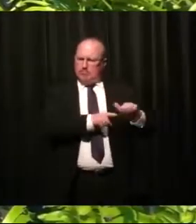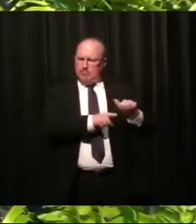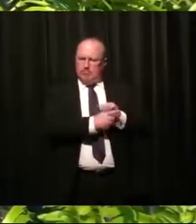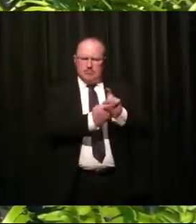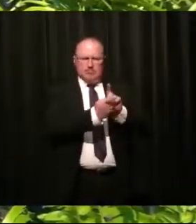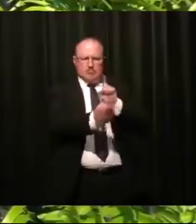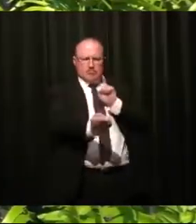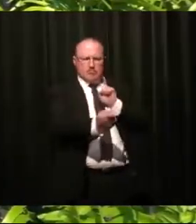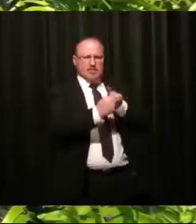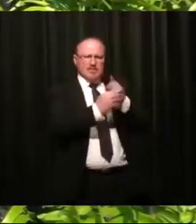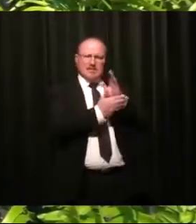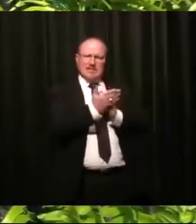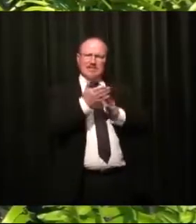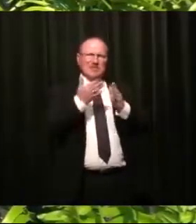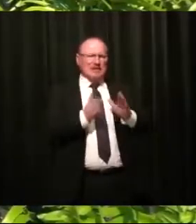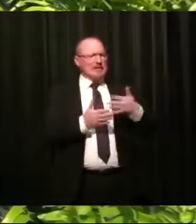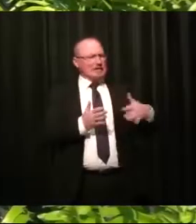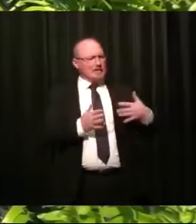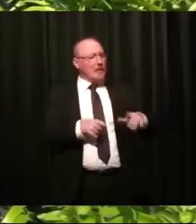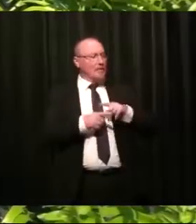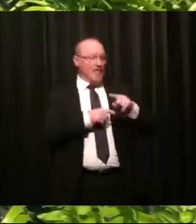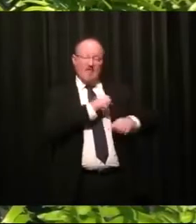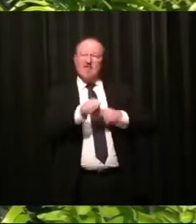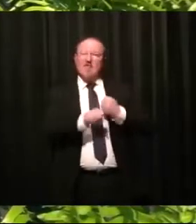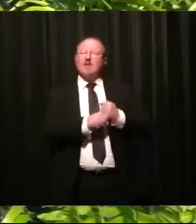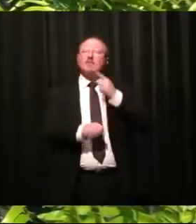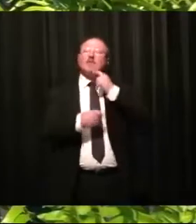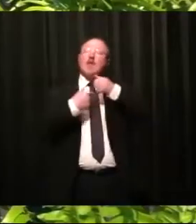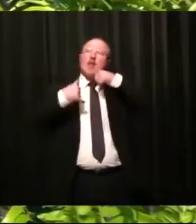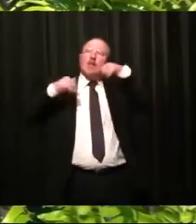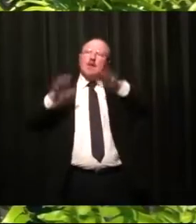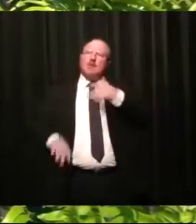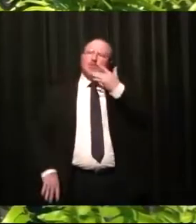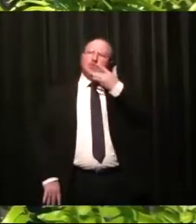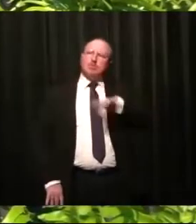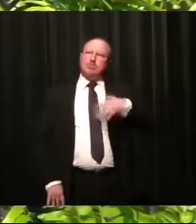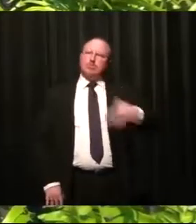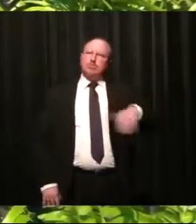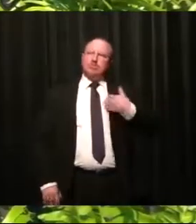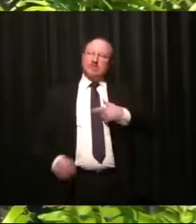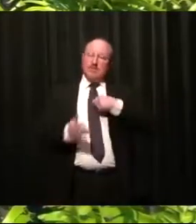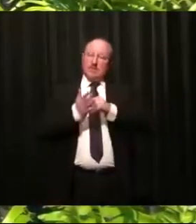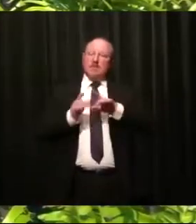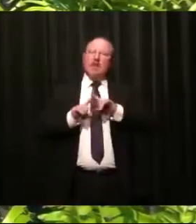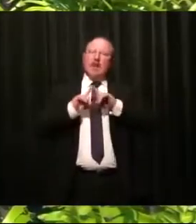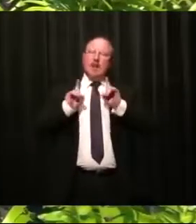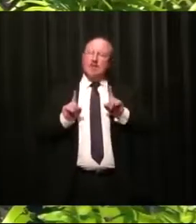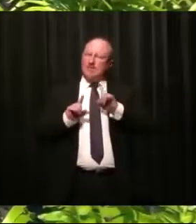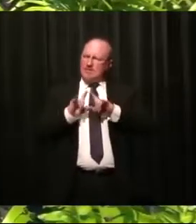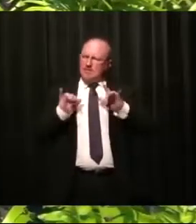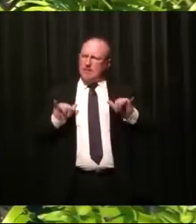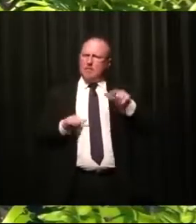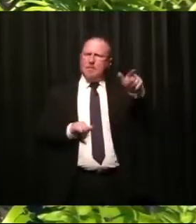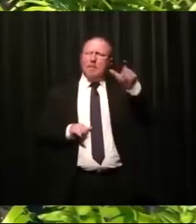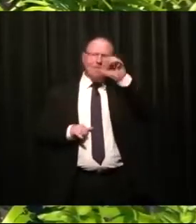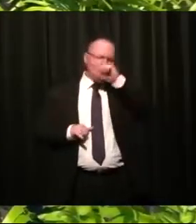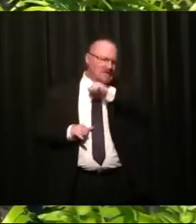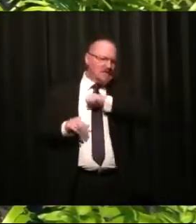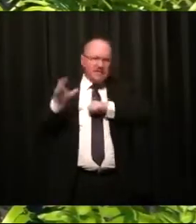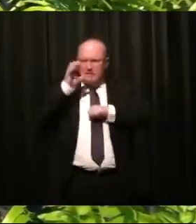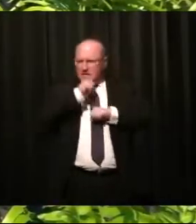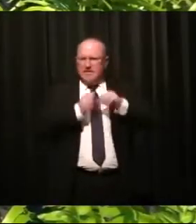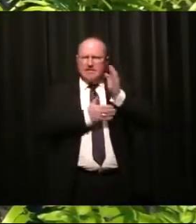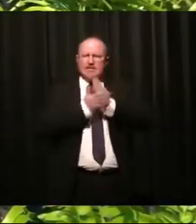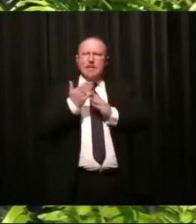practice social distancing to some extent, and this year that is a blessing for our students. However, in many cases, they do miss